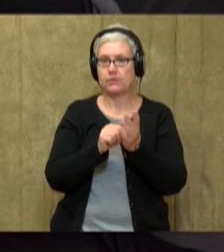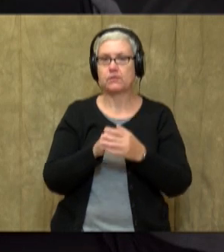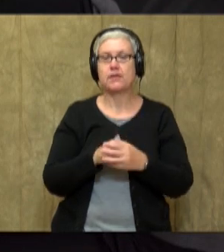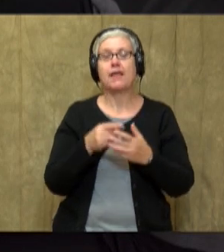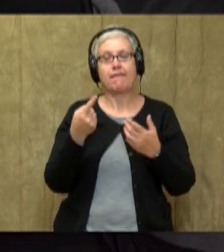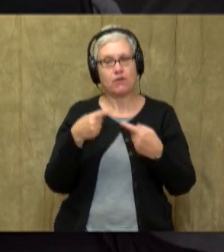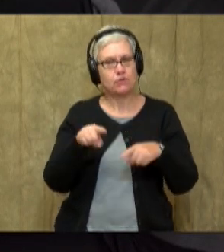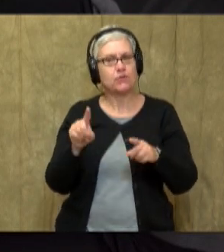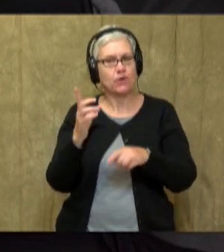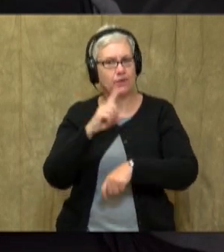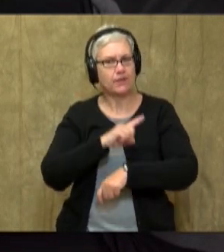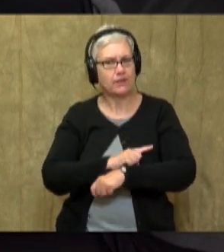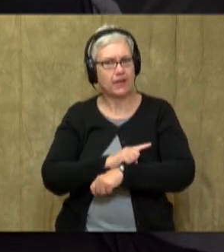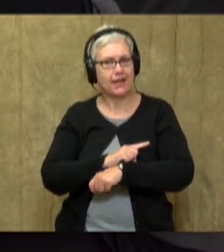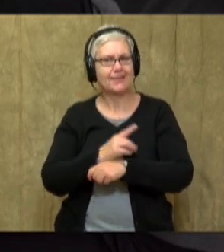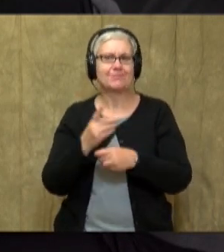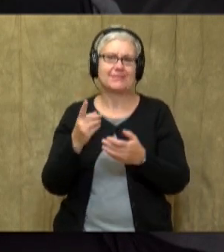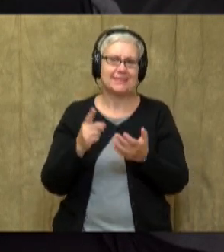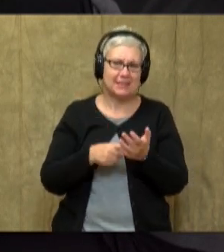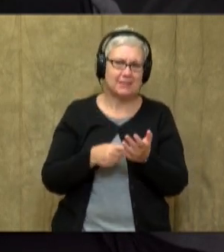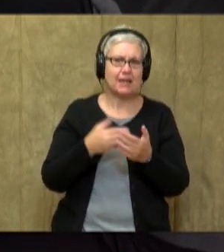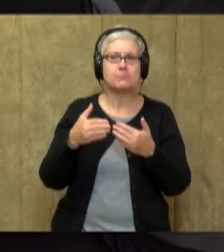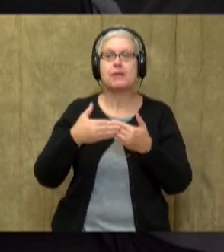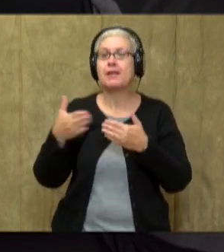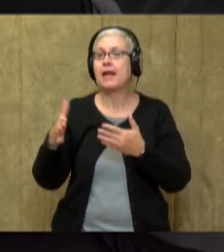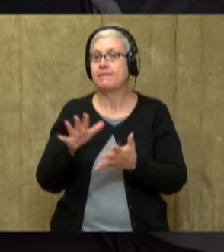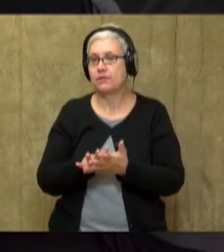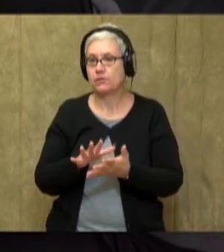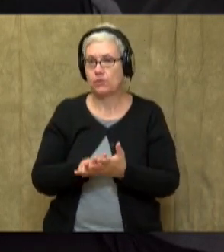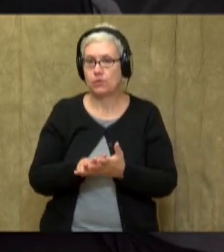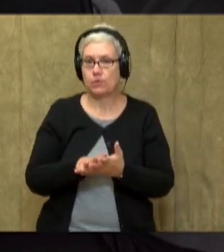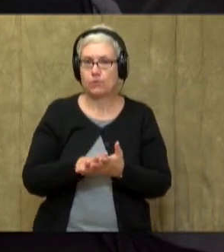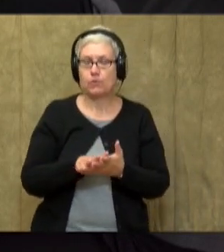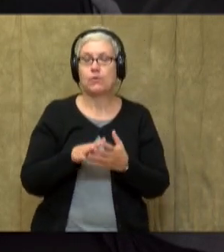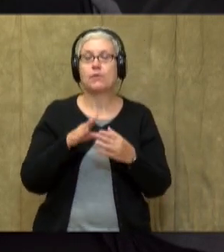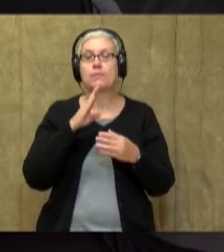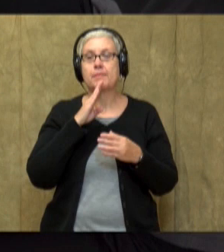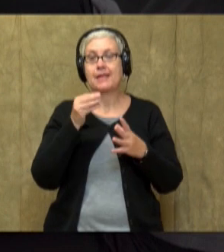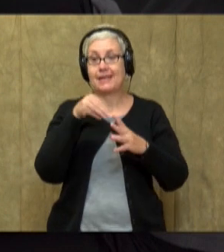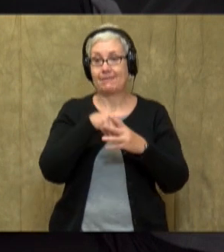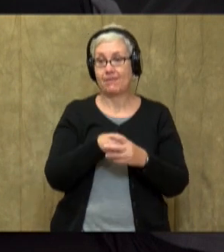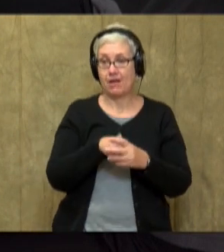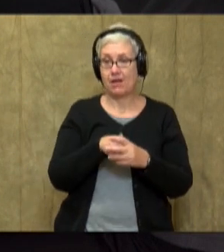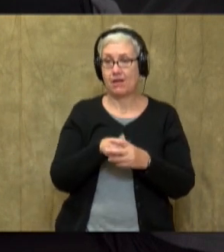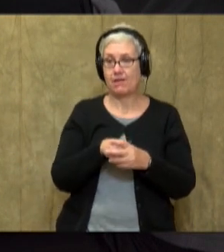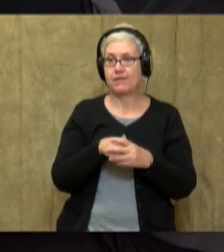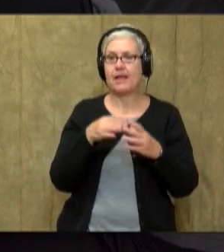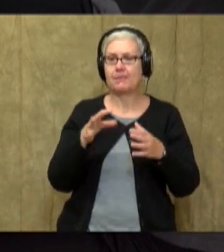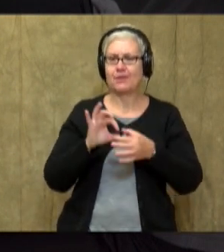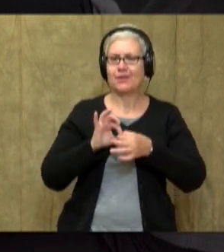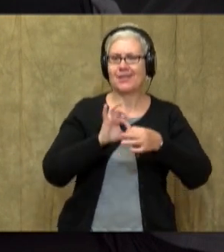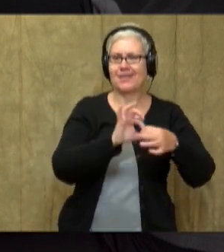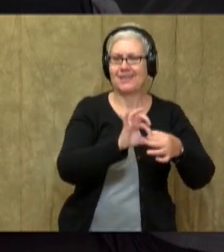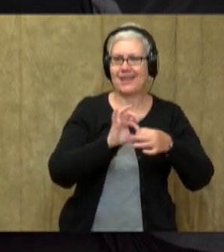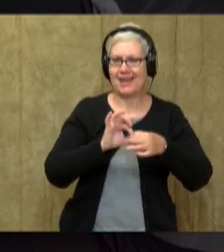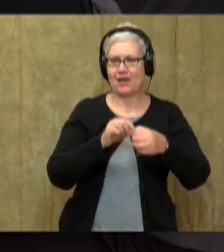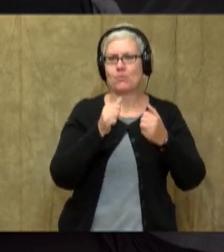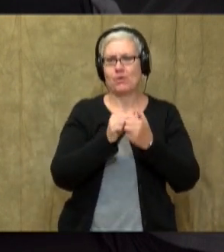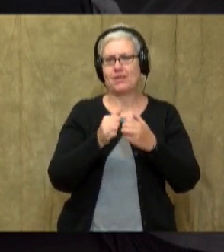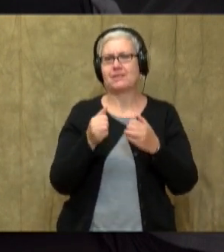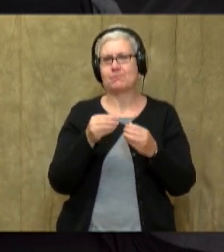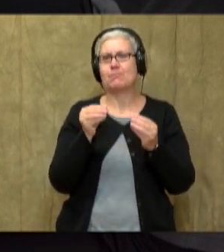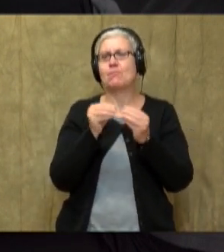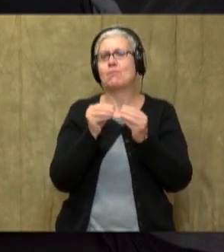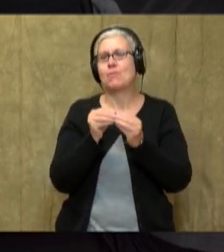during the day. Some of them might be right after school. So we just want you to know that being involved allows you to connect and have even greater